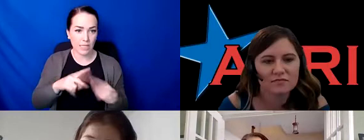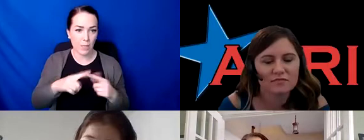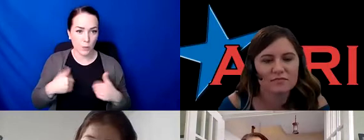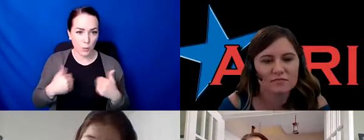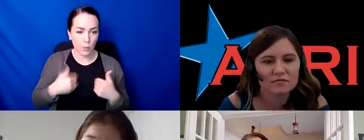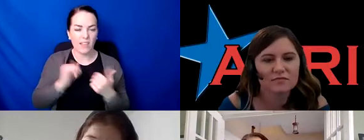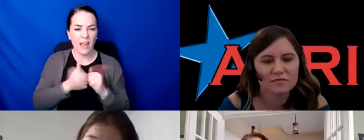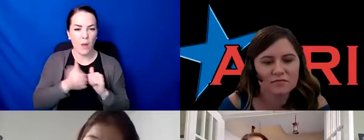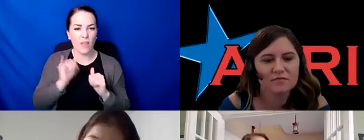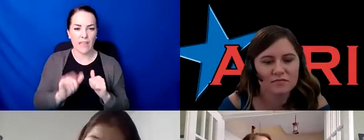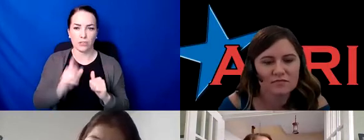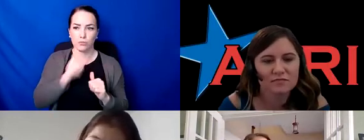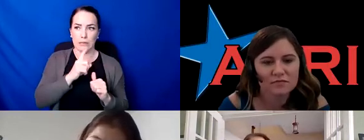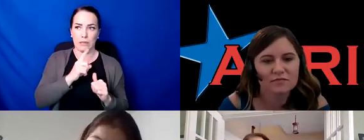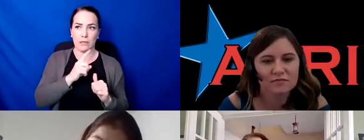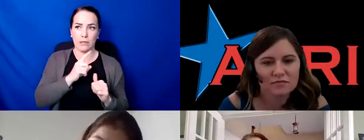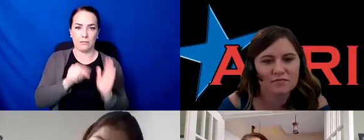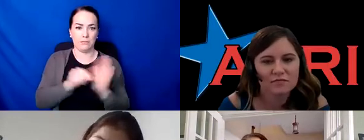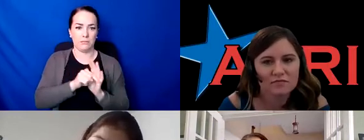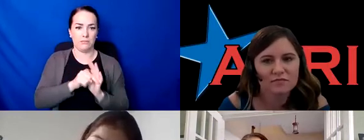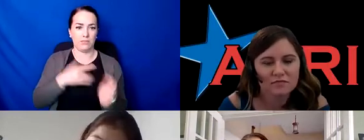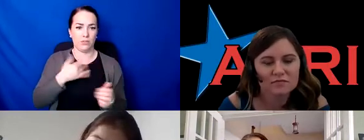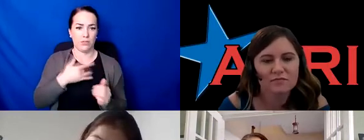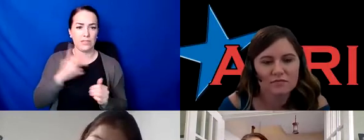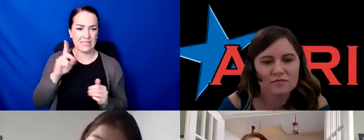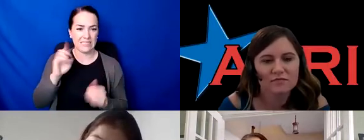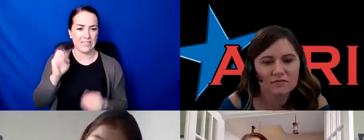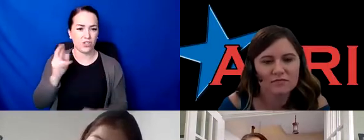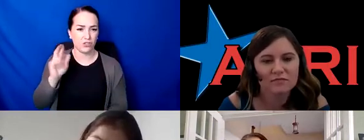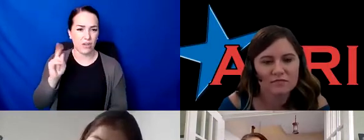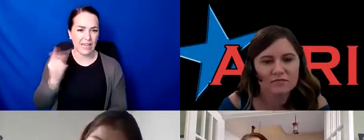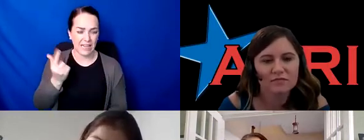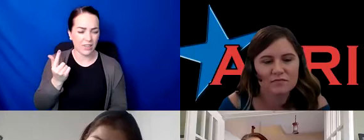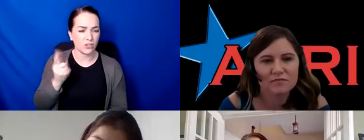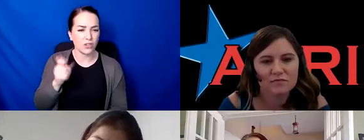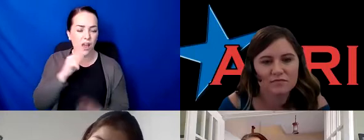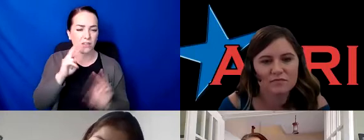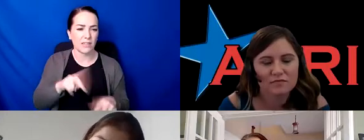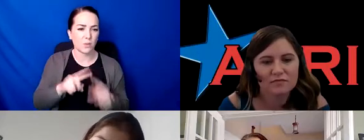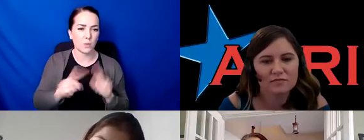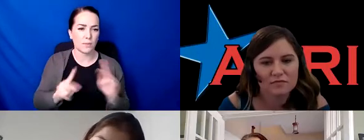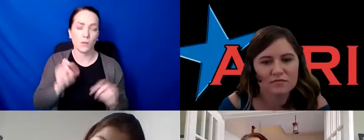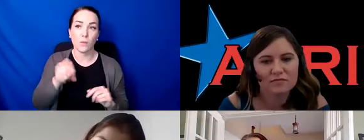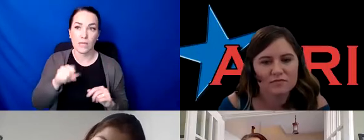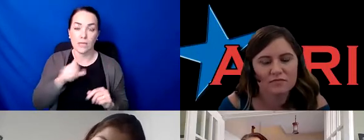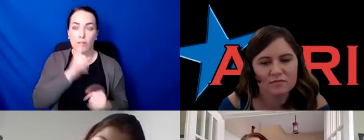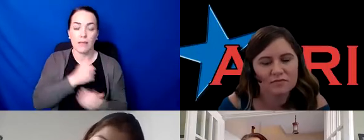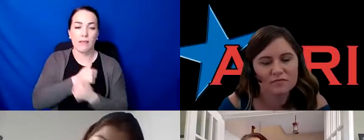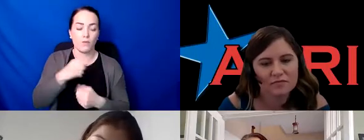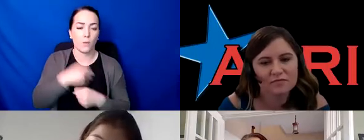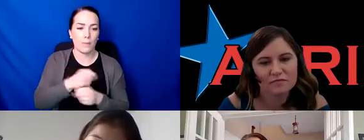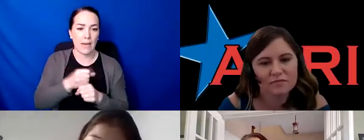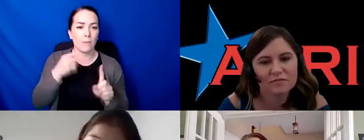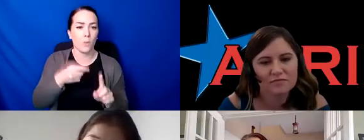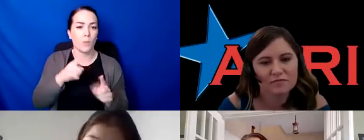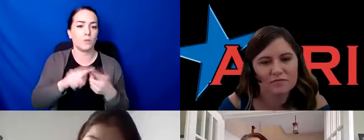really degrading. Like just talking down to anyone is degrading, you know? So I really, yeah, I love that, you know, you made it a point to be on an